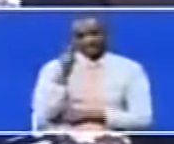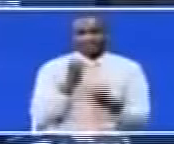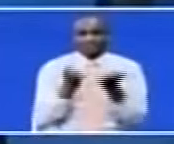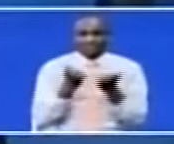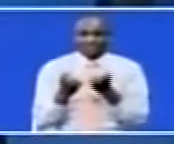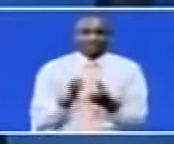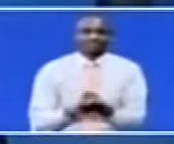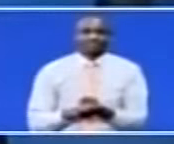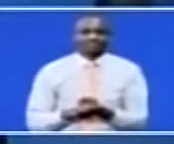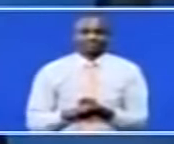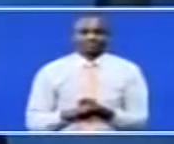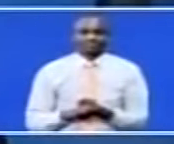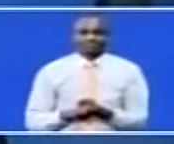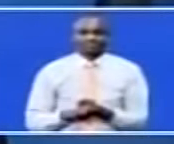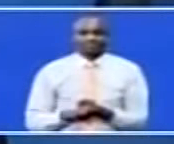Business.